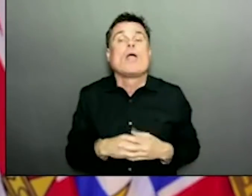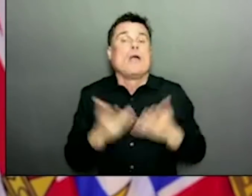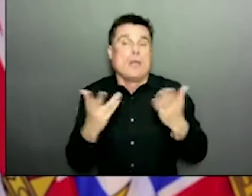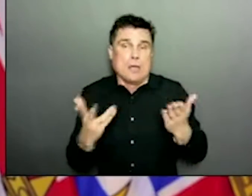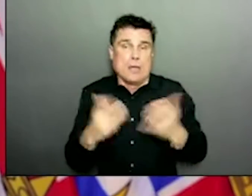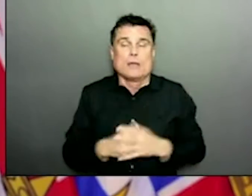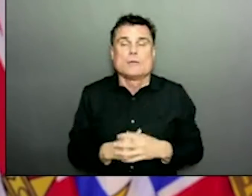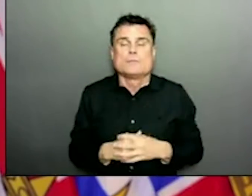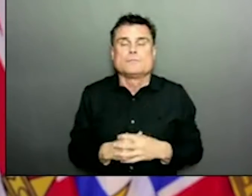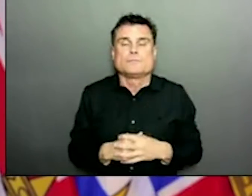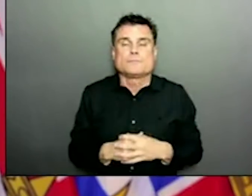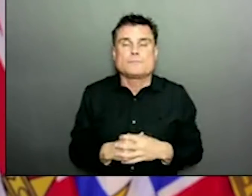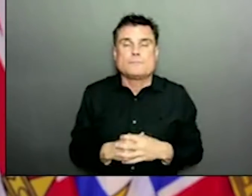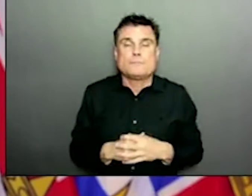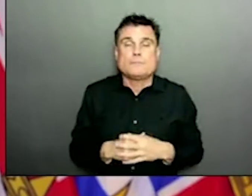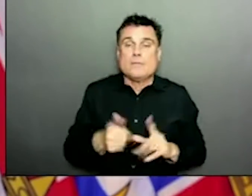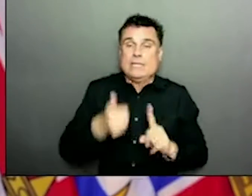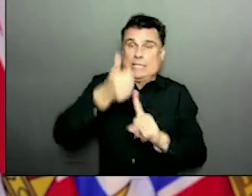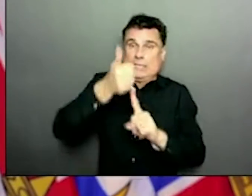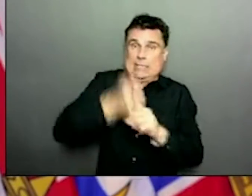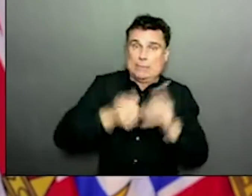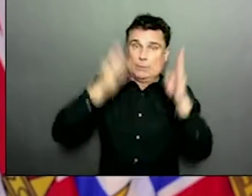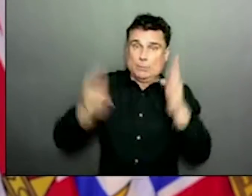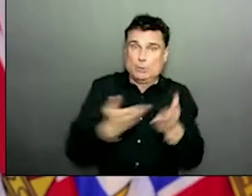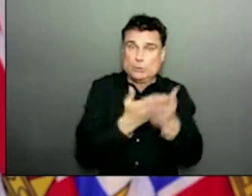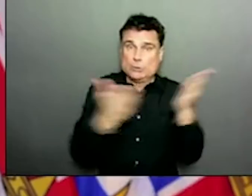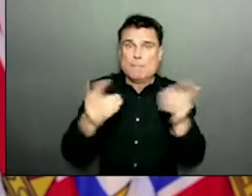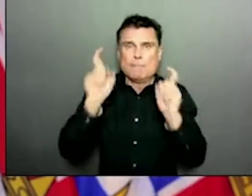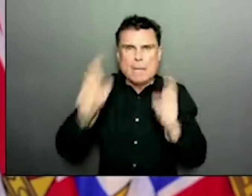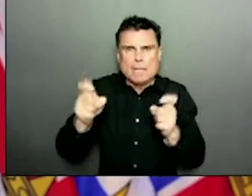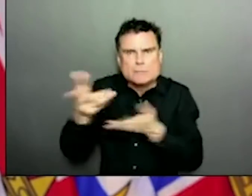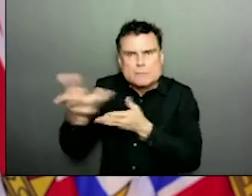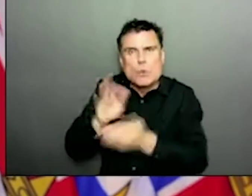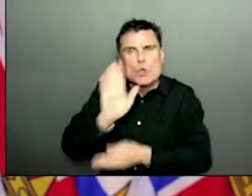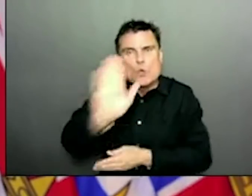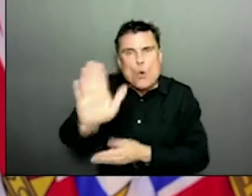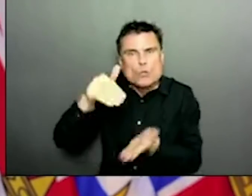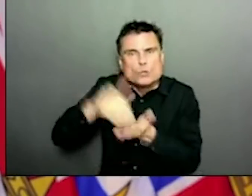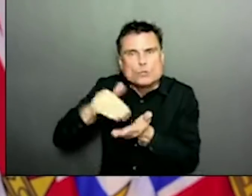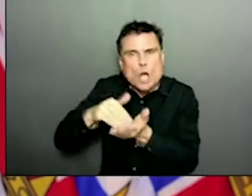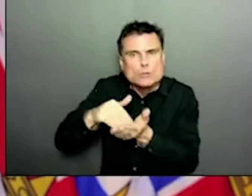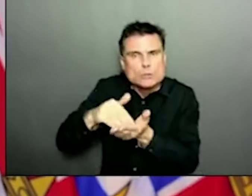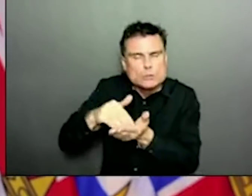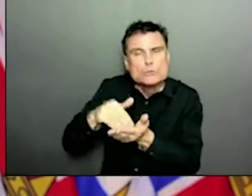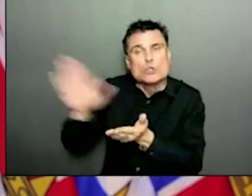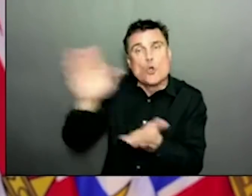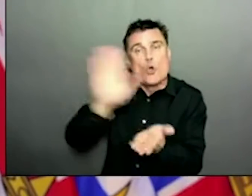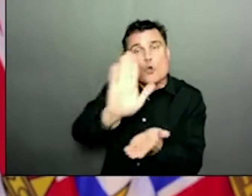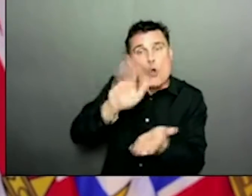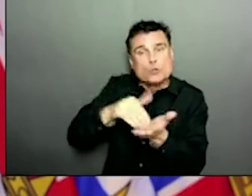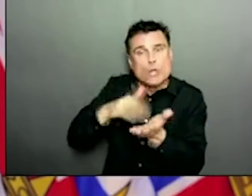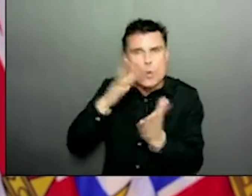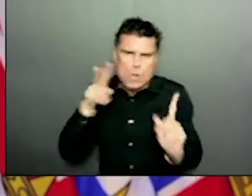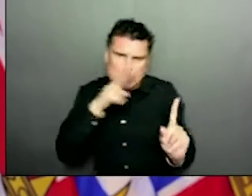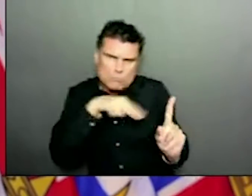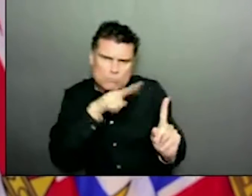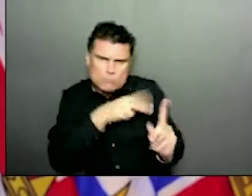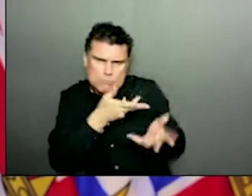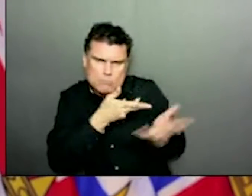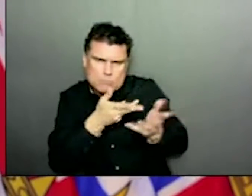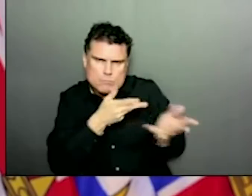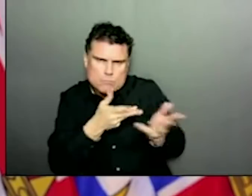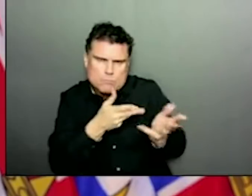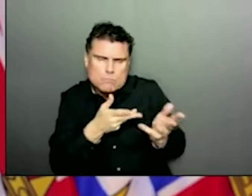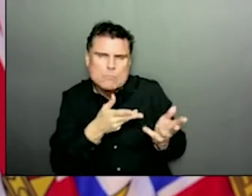care provider on a case-by-case basis, whether the risk of being infected with COVID outweighs the risk of receiving